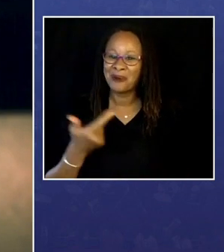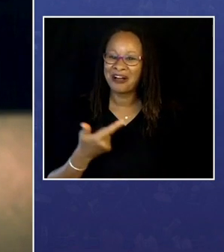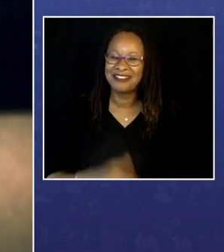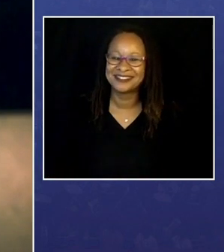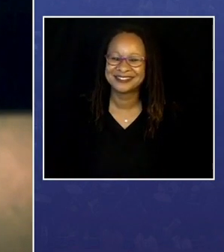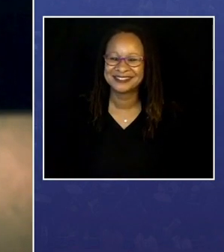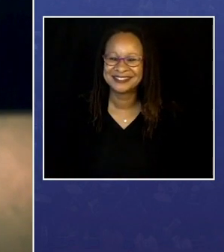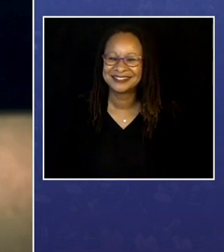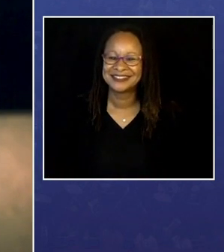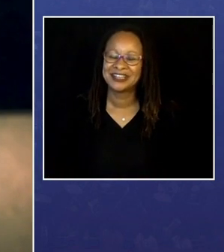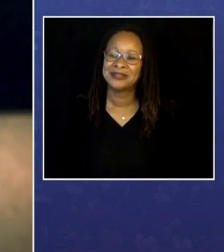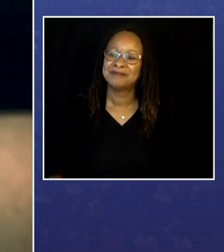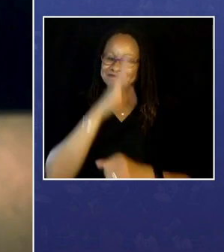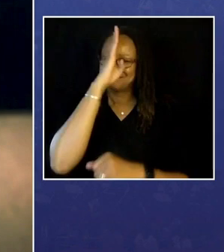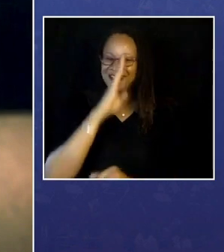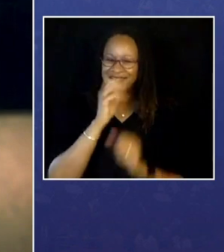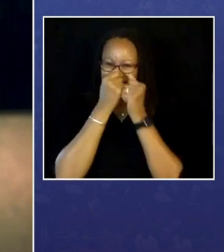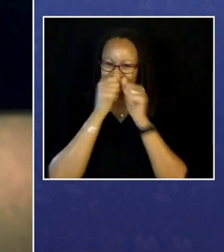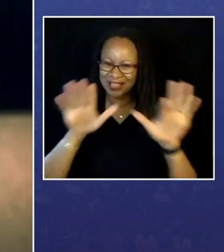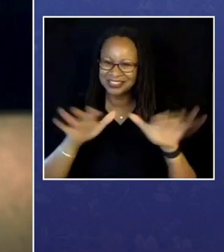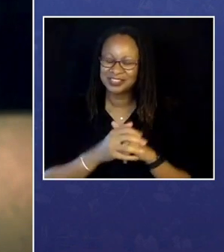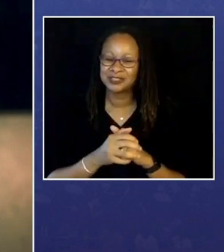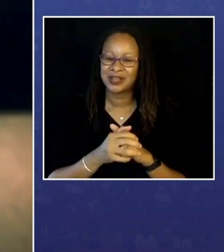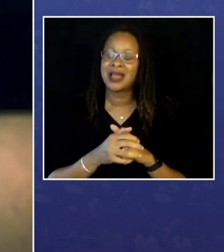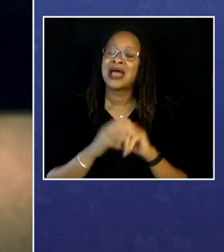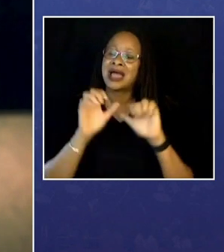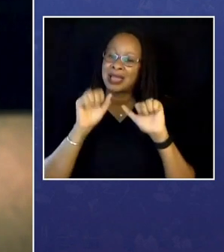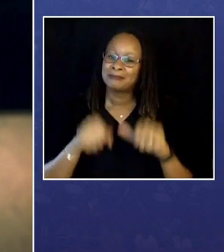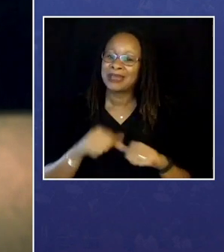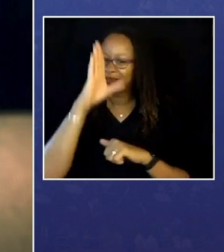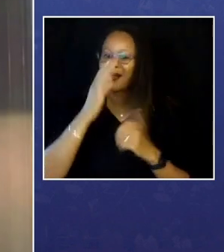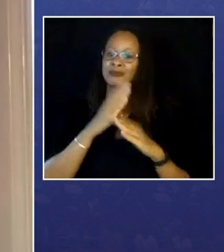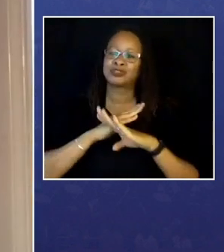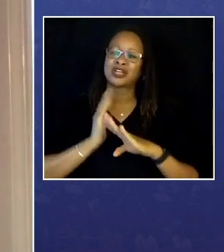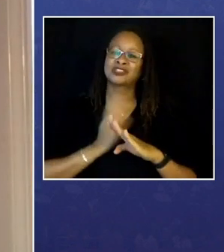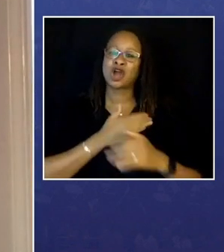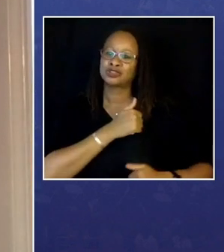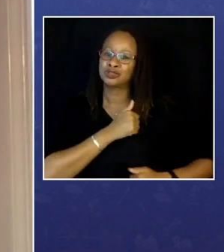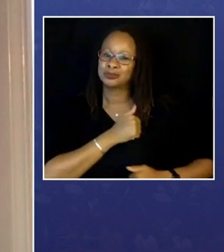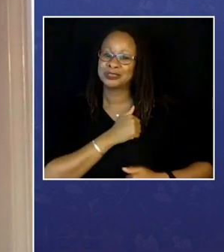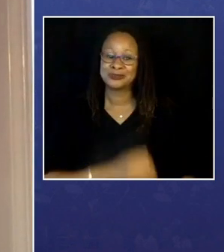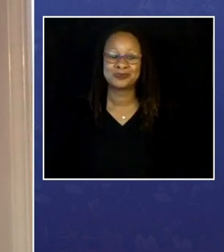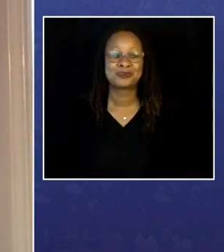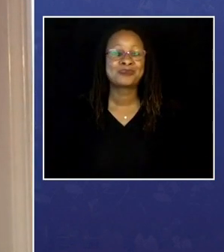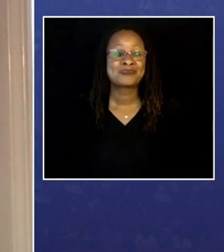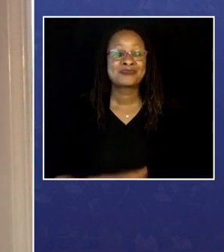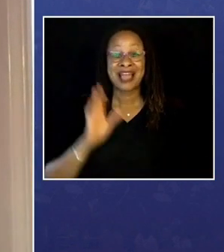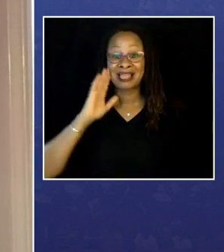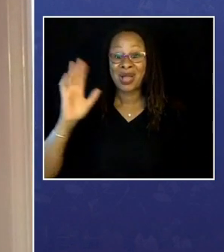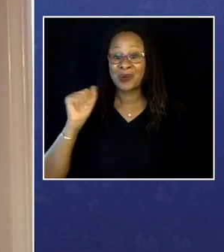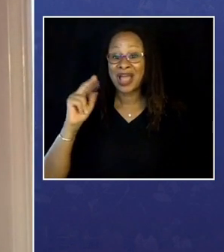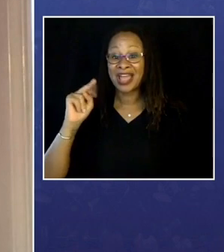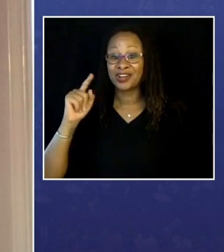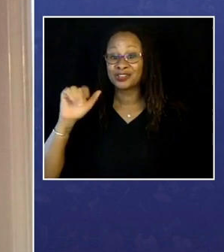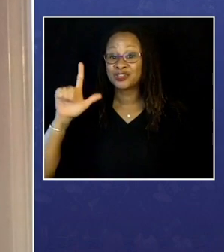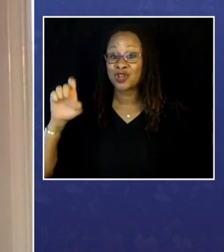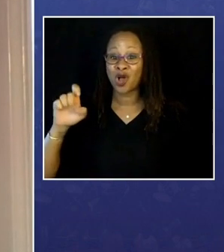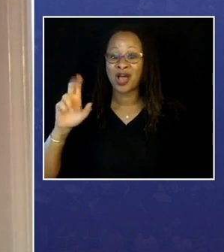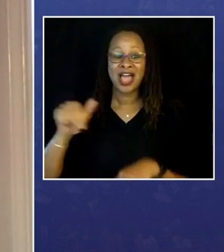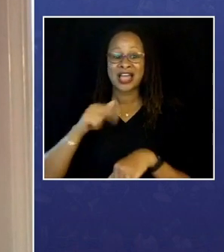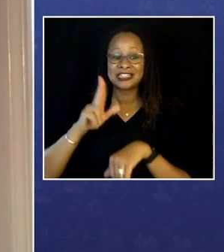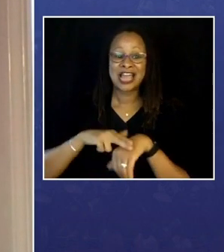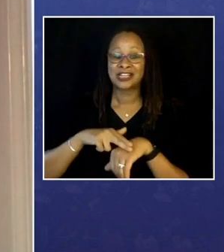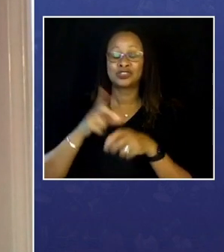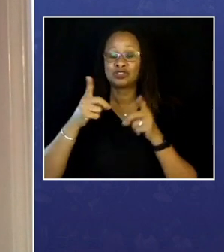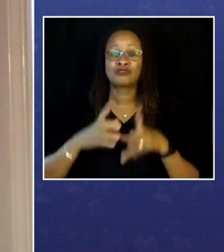Thank you all. God bless you, and may God protect our troops. Hi, I'm Anatole, National Director